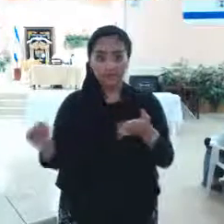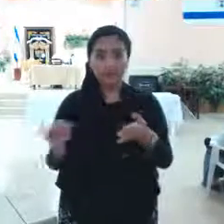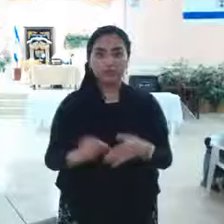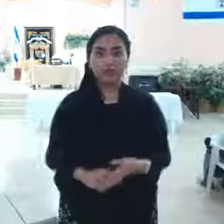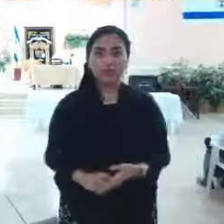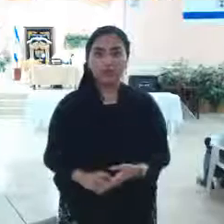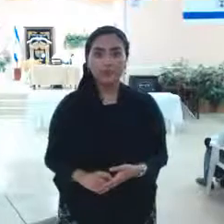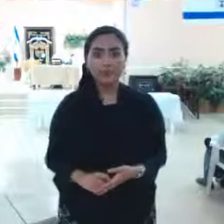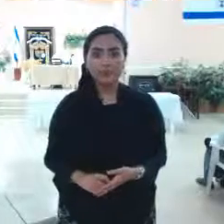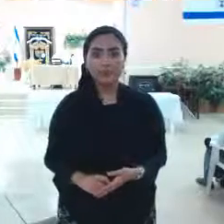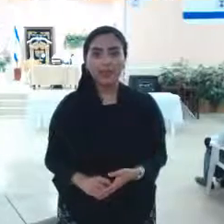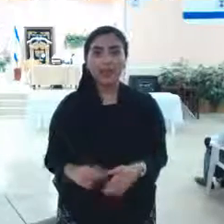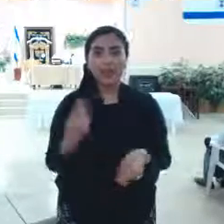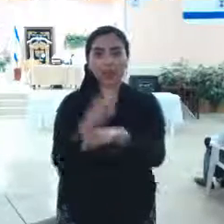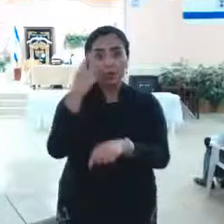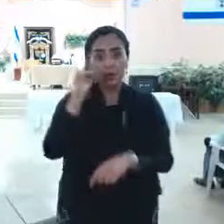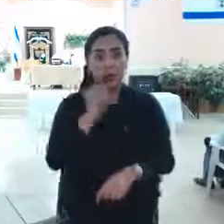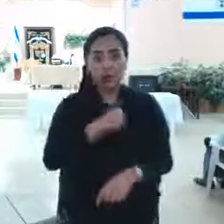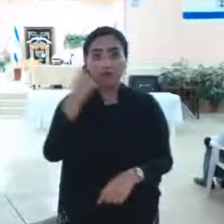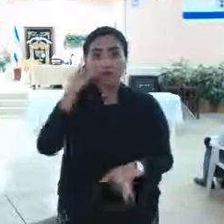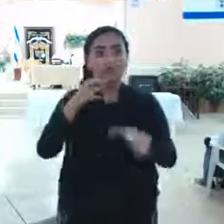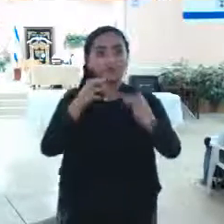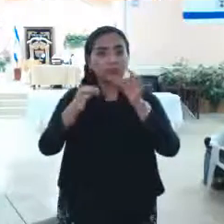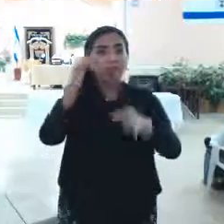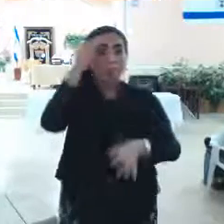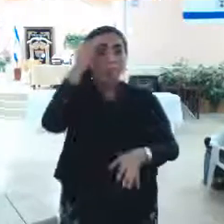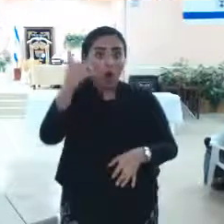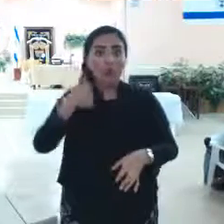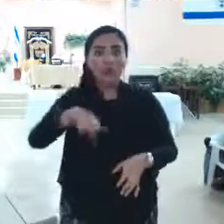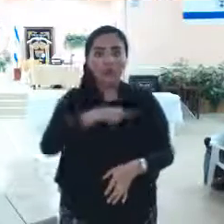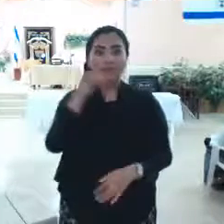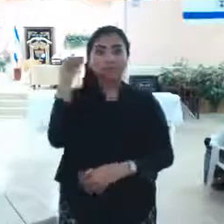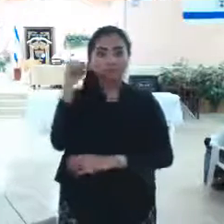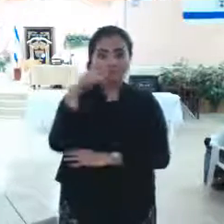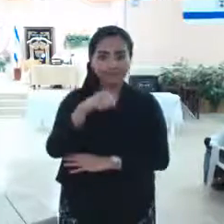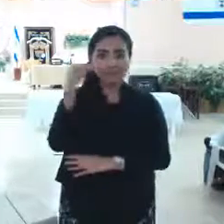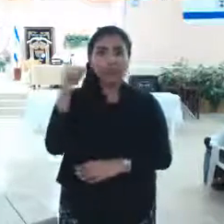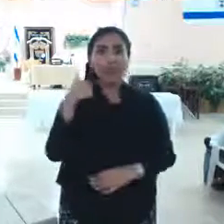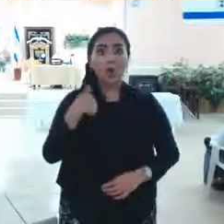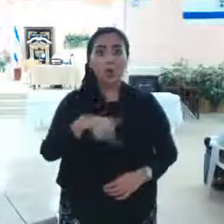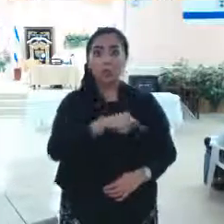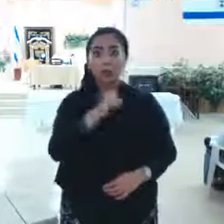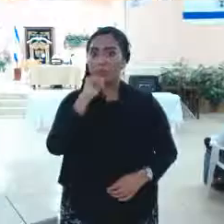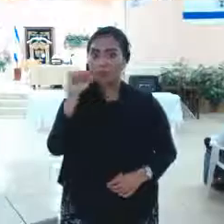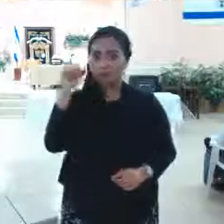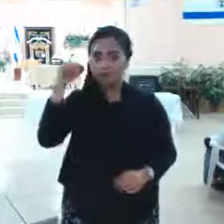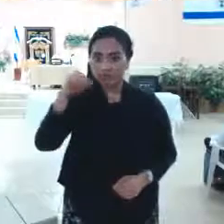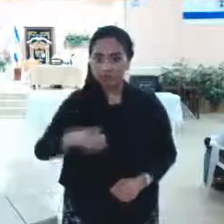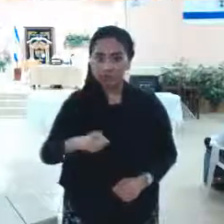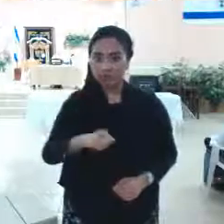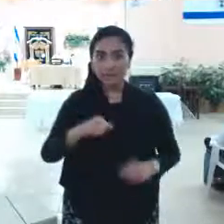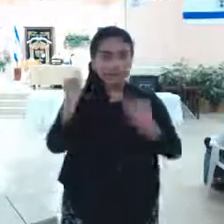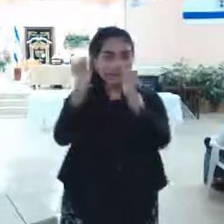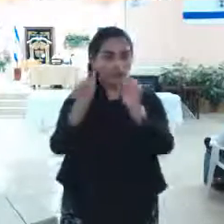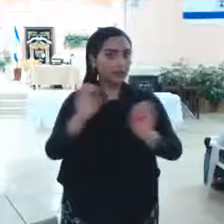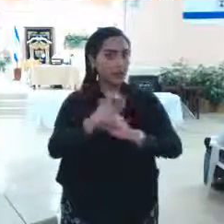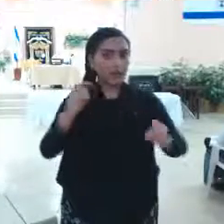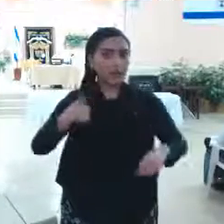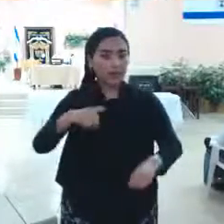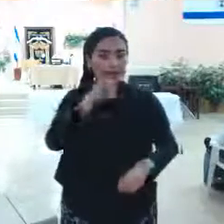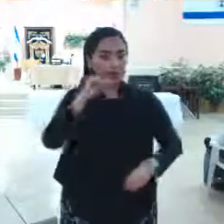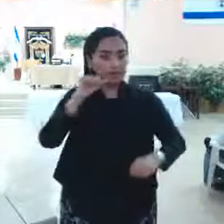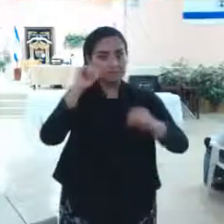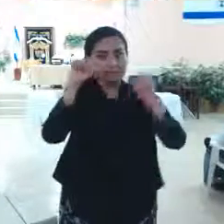this verse nos sirve también para explicar also por qué works se to inclina explain uno. why we bow. Nosotros no We adoramos don't imágenes, praise no images. somos We are